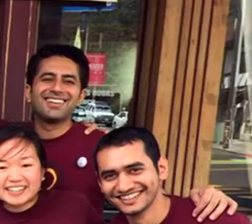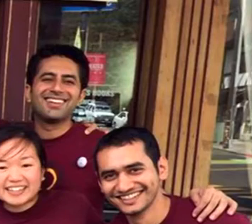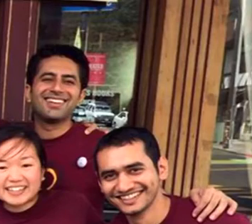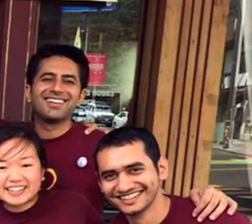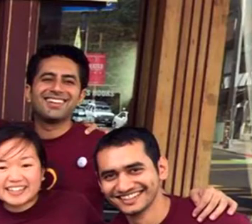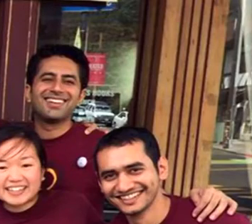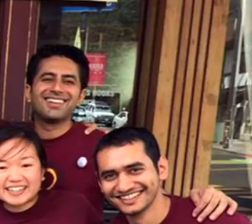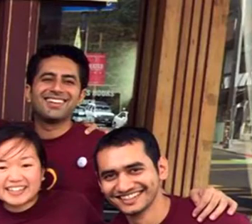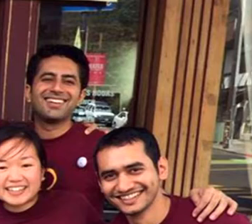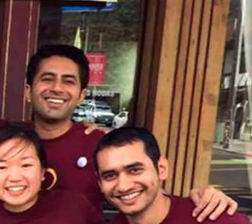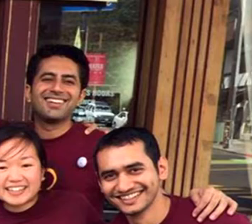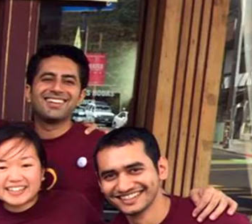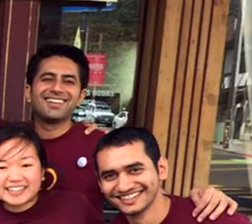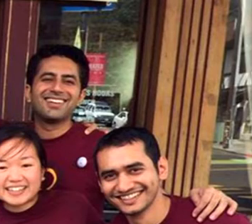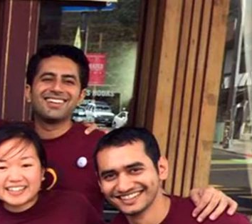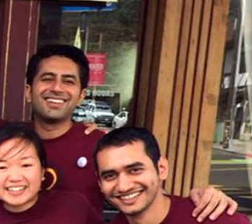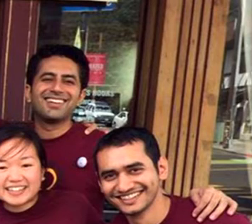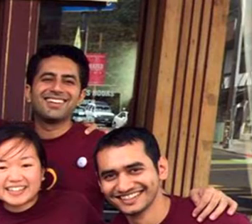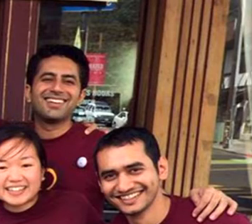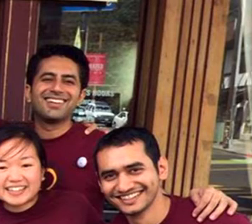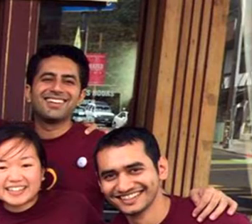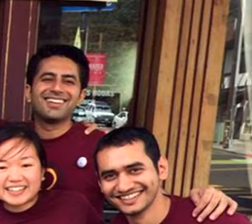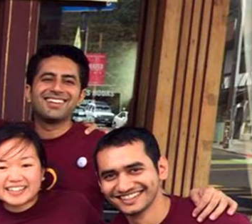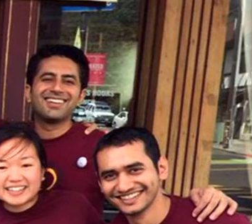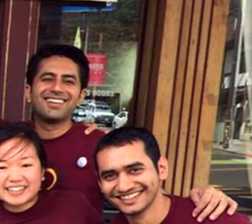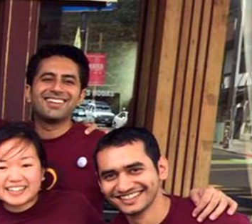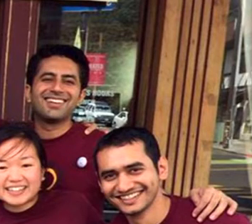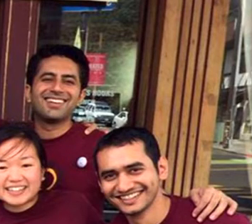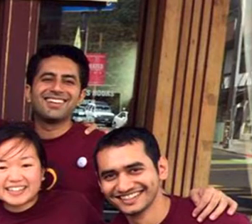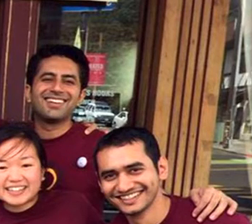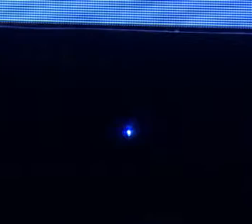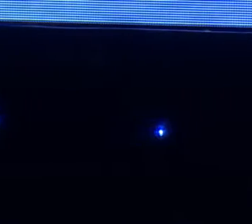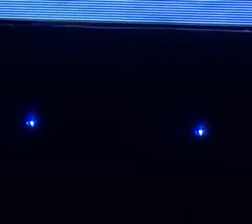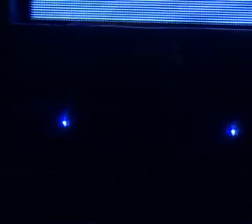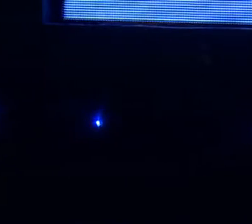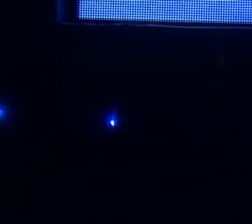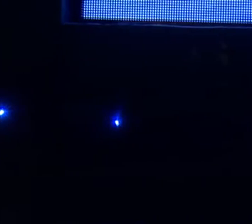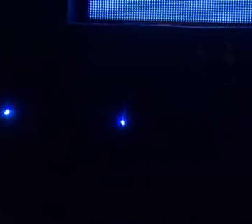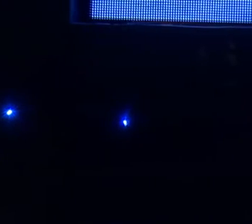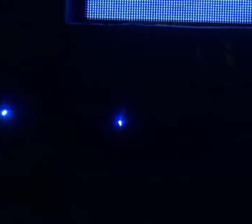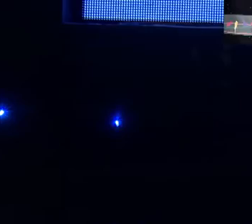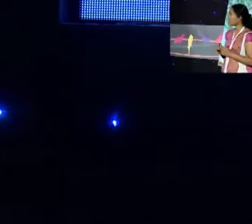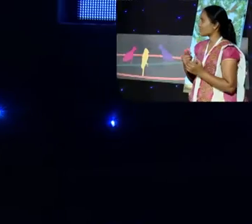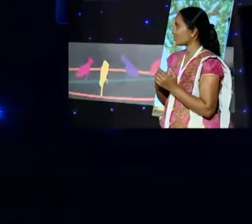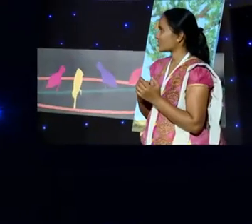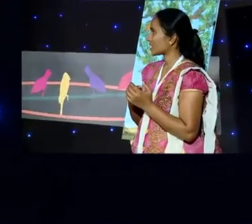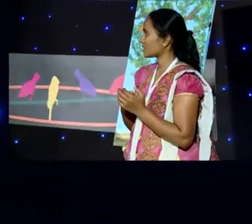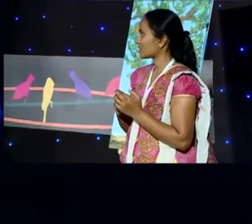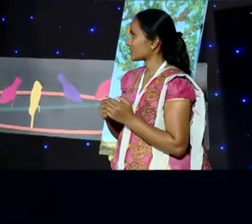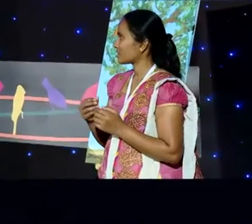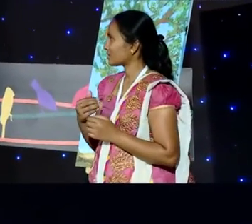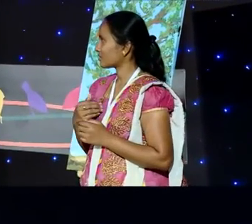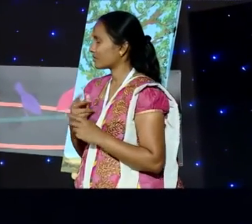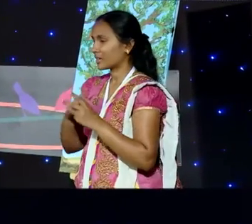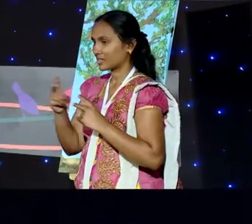world, we started a little restaurant. We took on a restaurant. Now in this restaurant, what would happen is that you would have a meal like